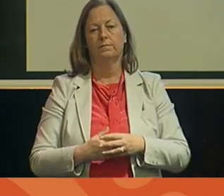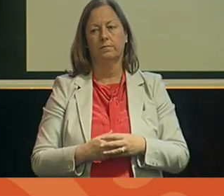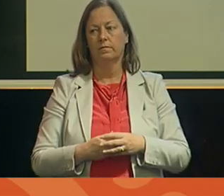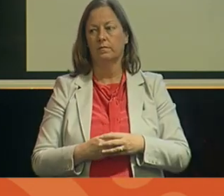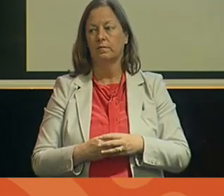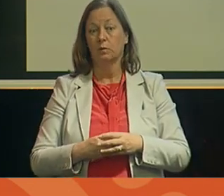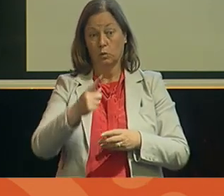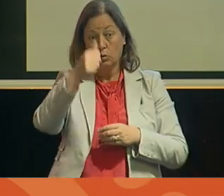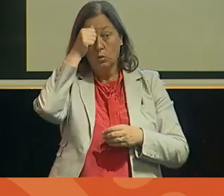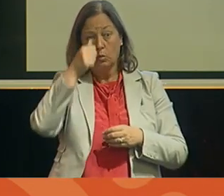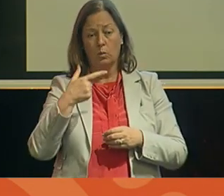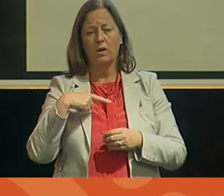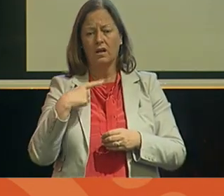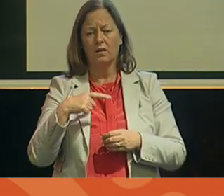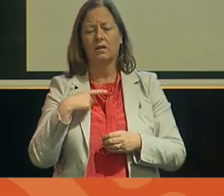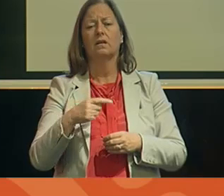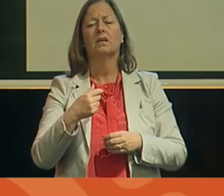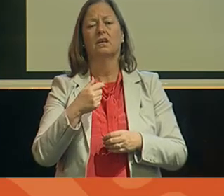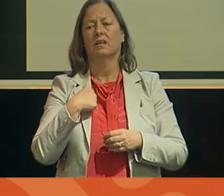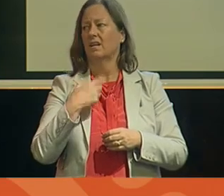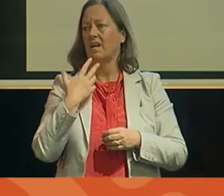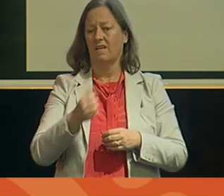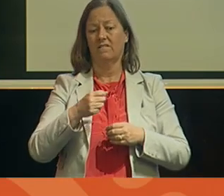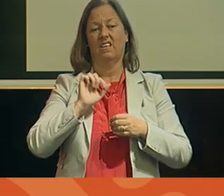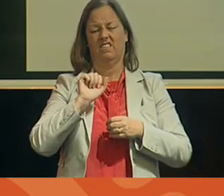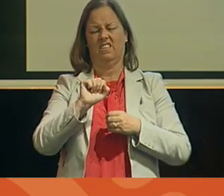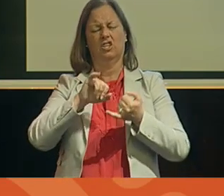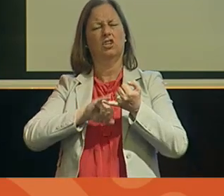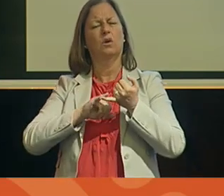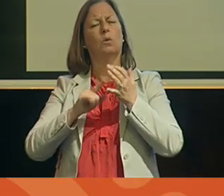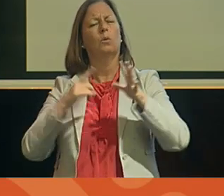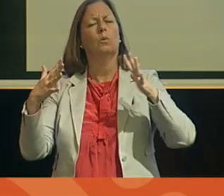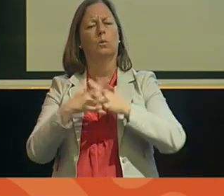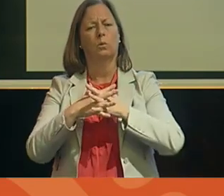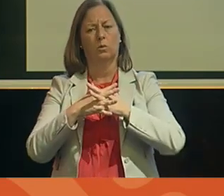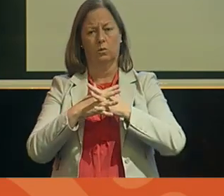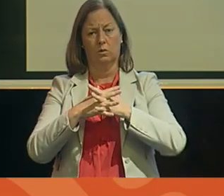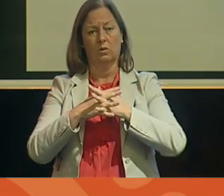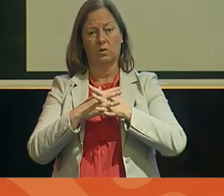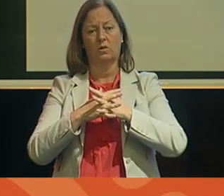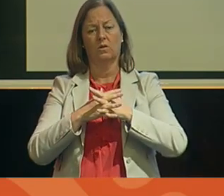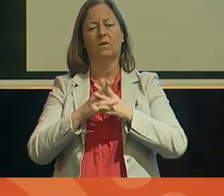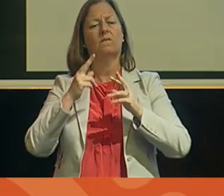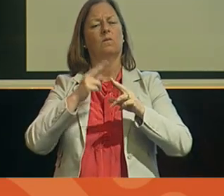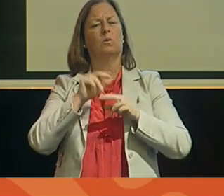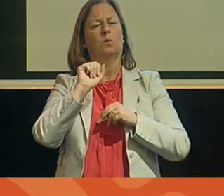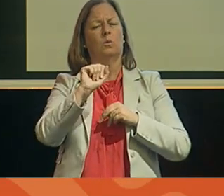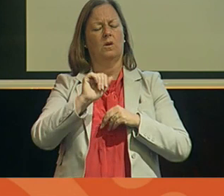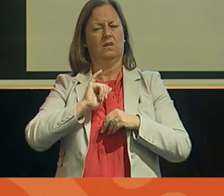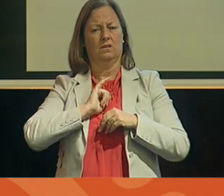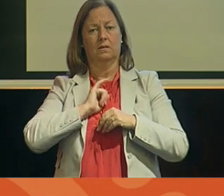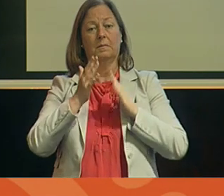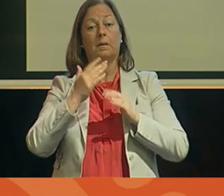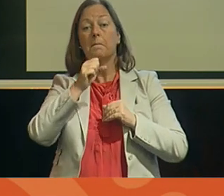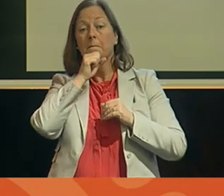you know why? Because we have the Sharia law just for your identity, which is for male